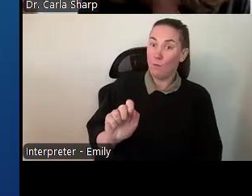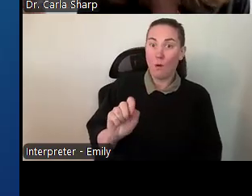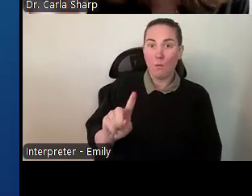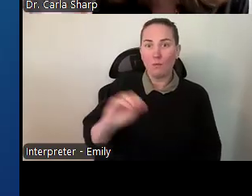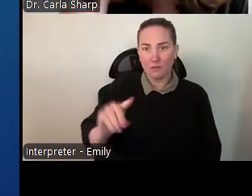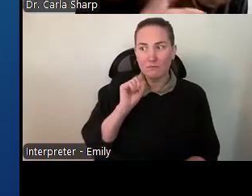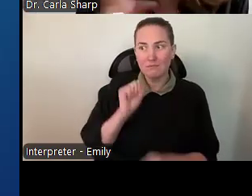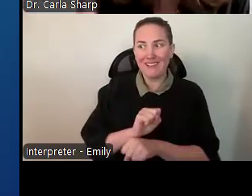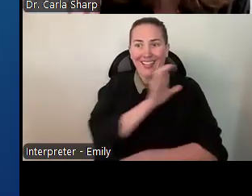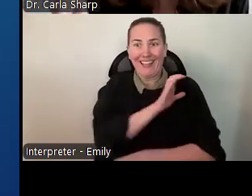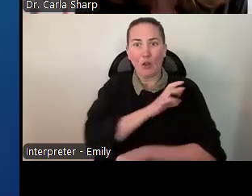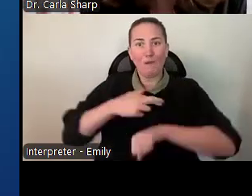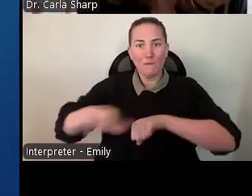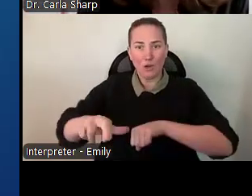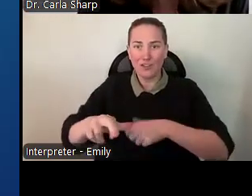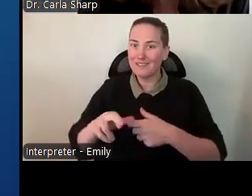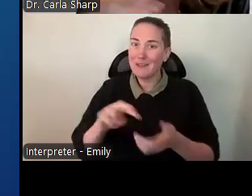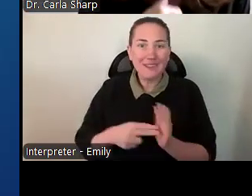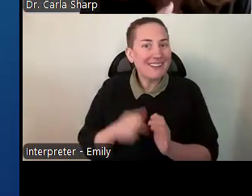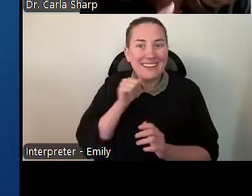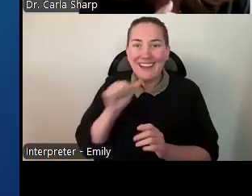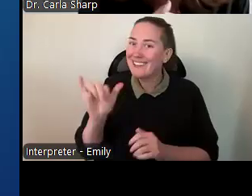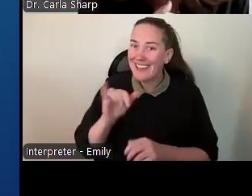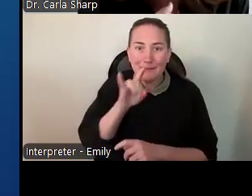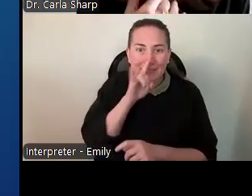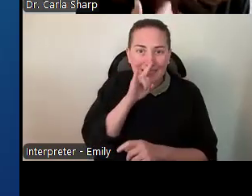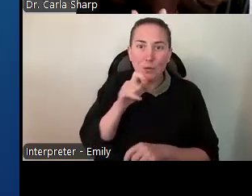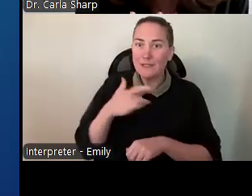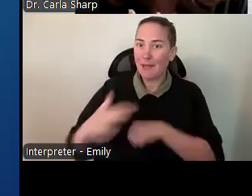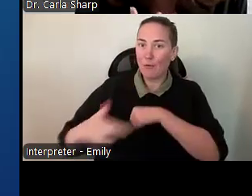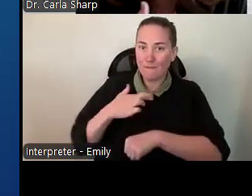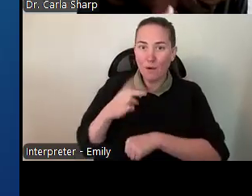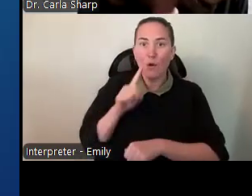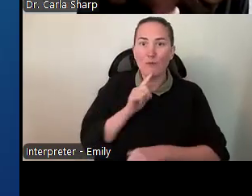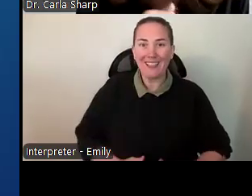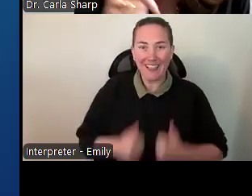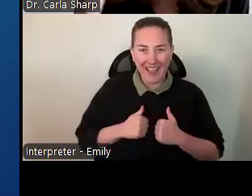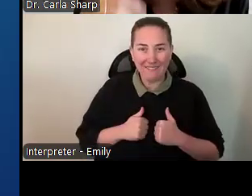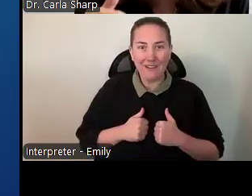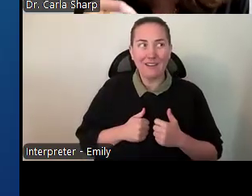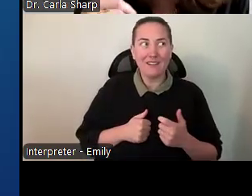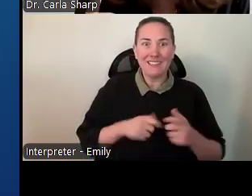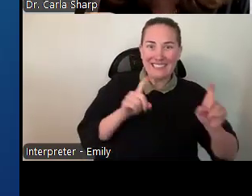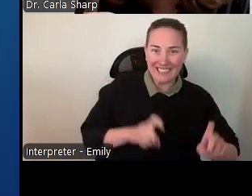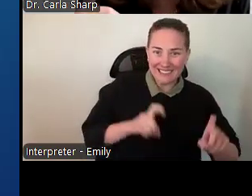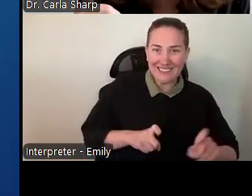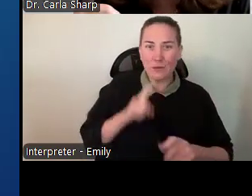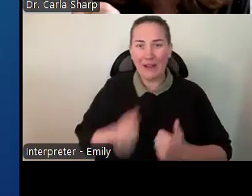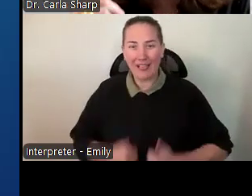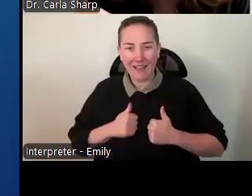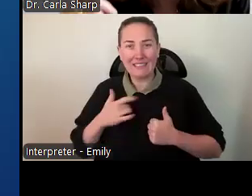on, which means that these are not the same kids that get referred to our real life clinics. When we